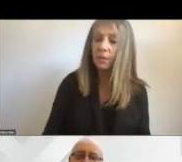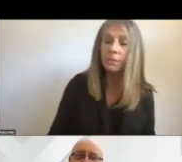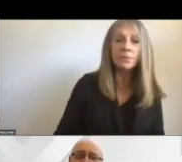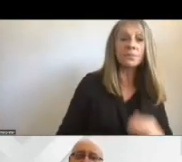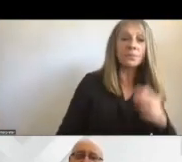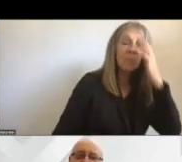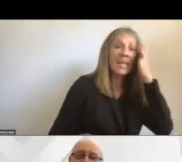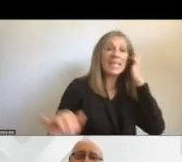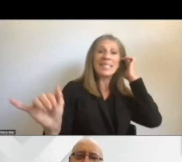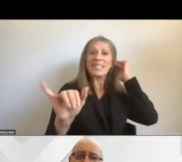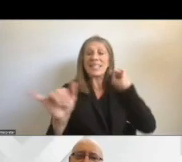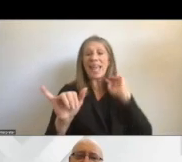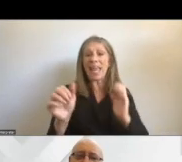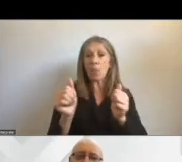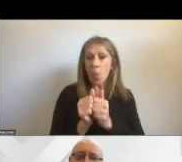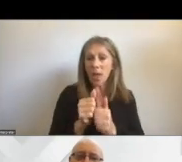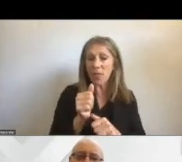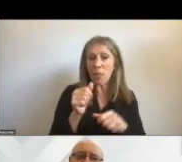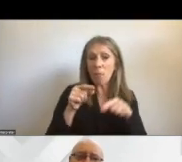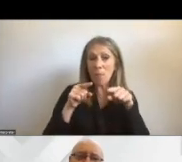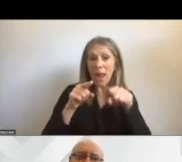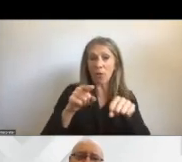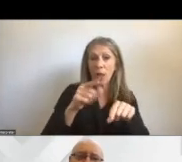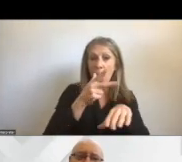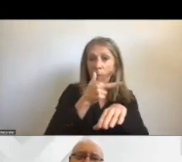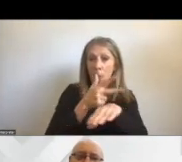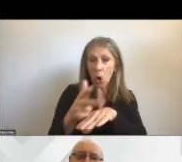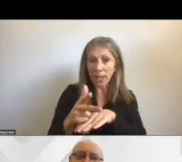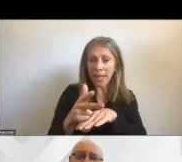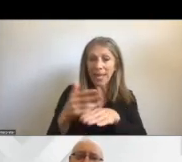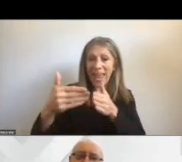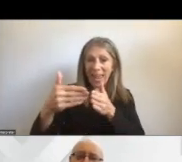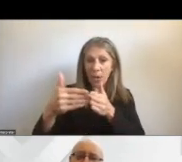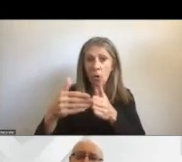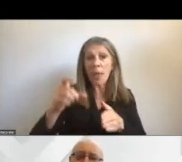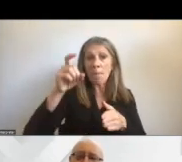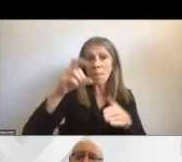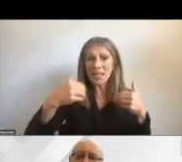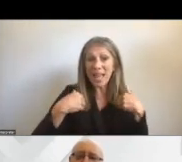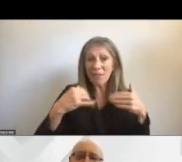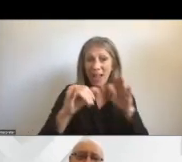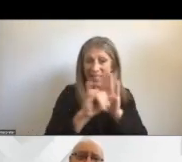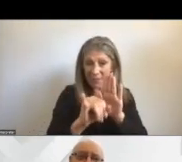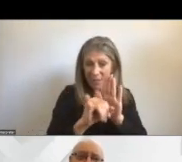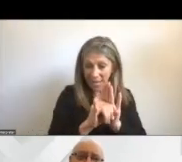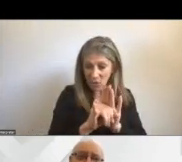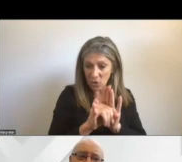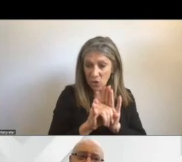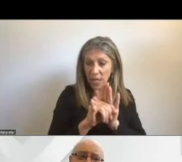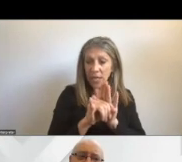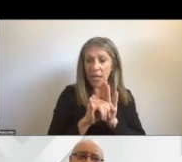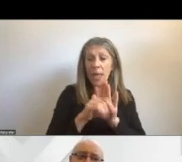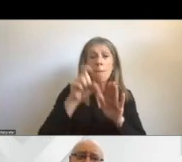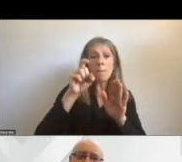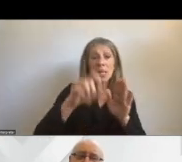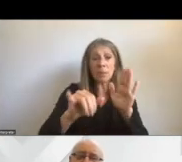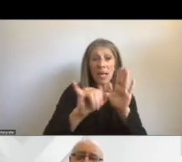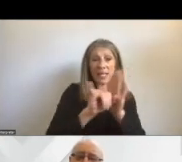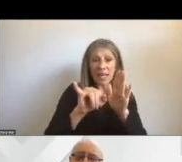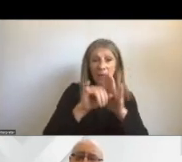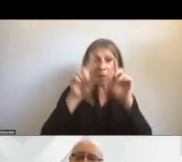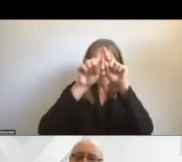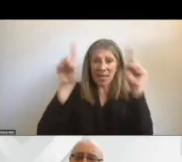if it's only meeting the detectable warning, the detectable warning services are not required if it's only serving the parking space